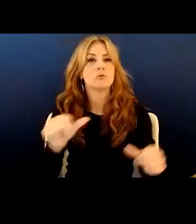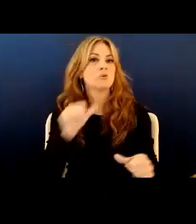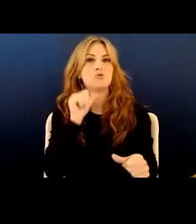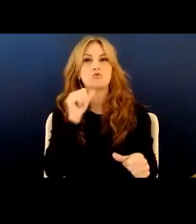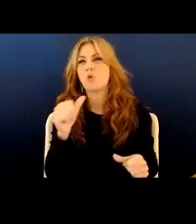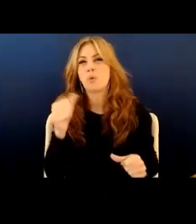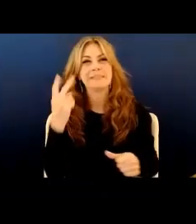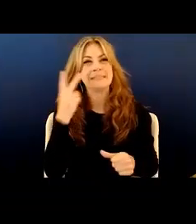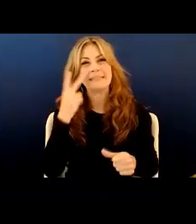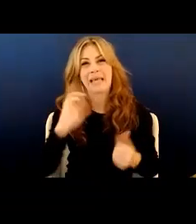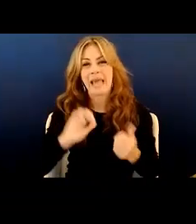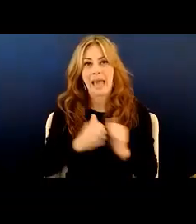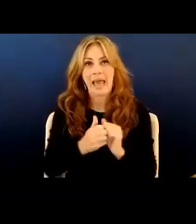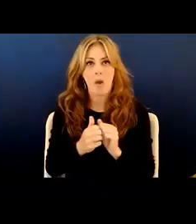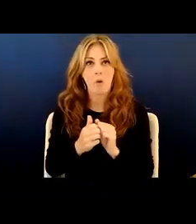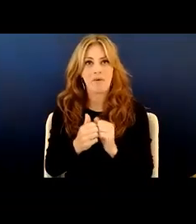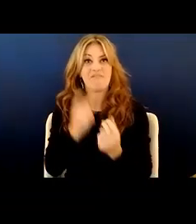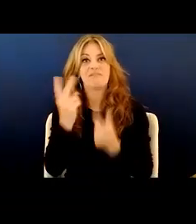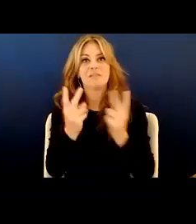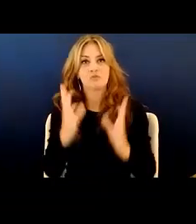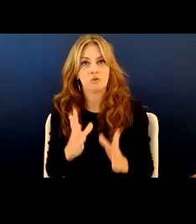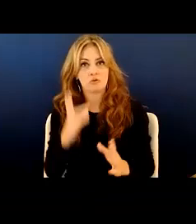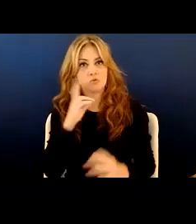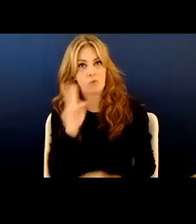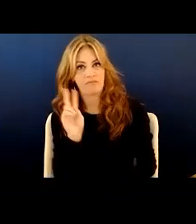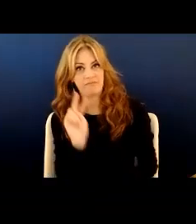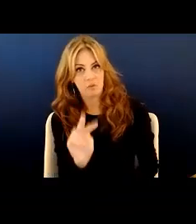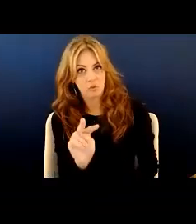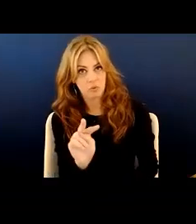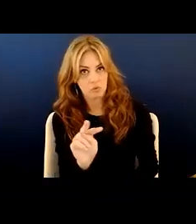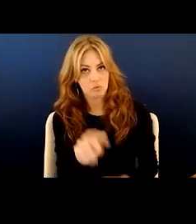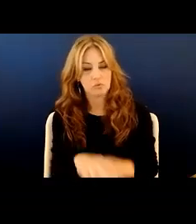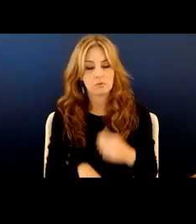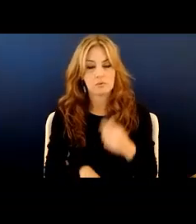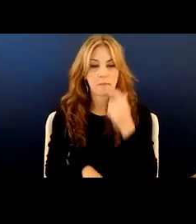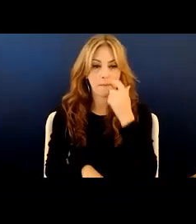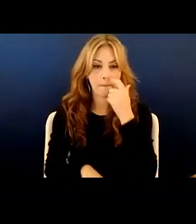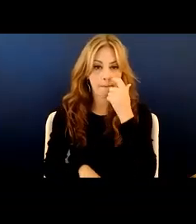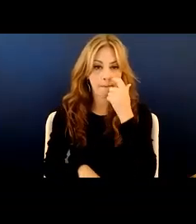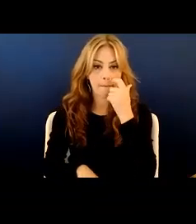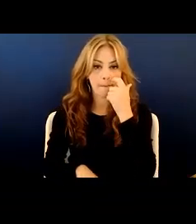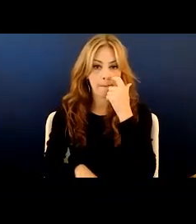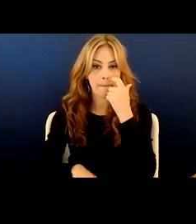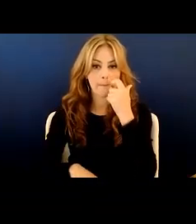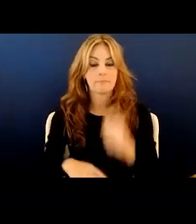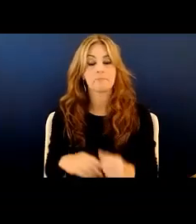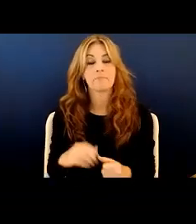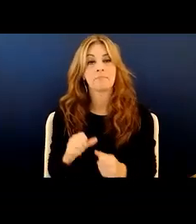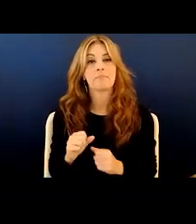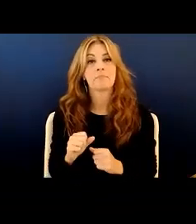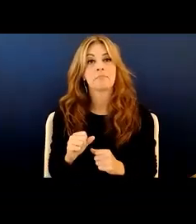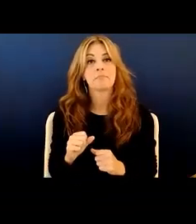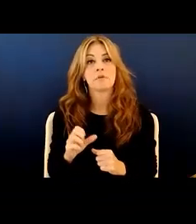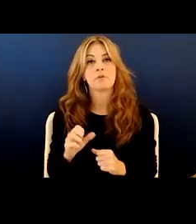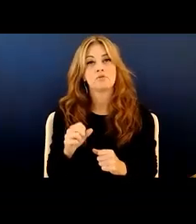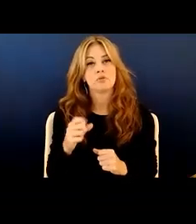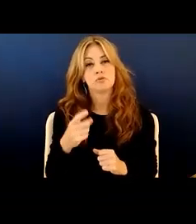are going to, the way your visitors, your peers are going to see it on the site. To see the